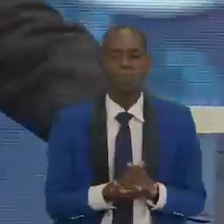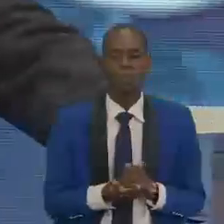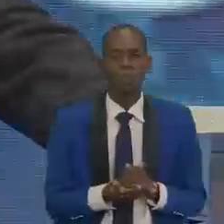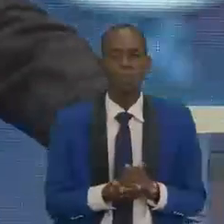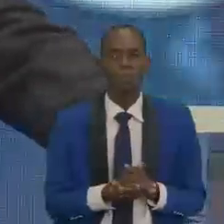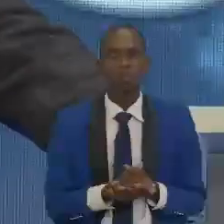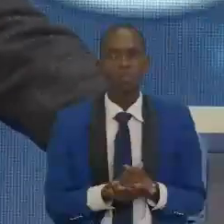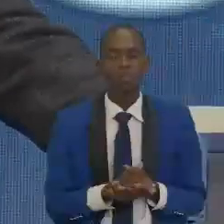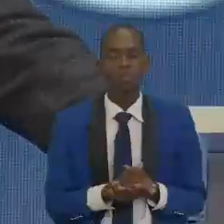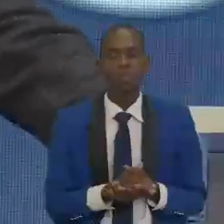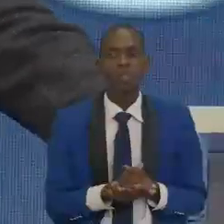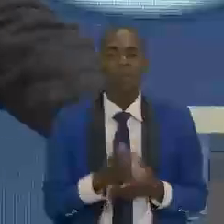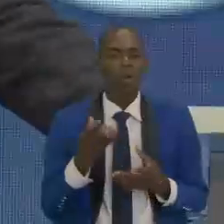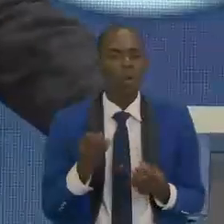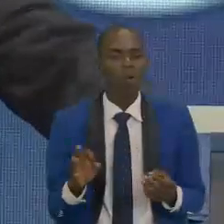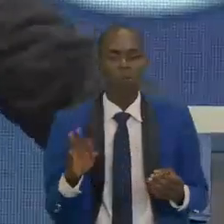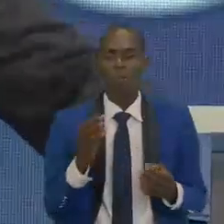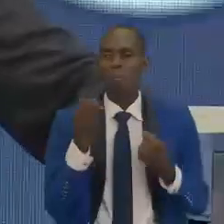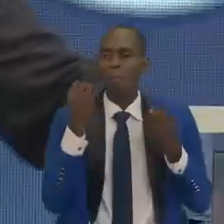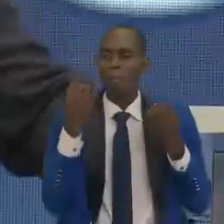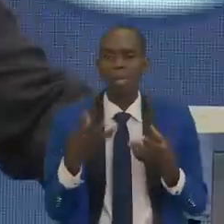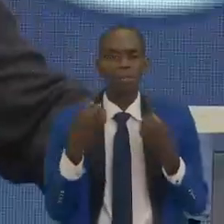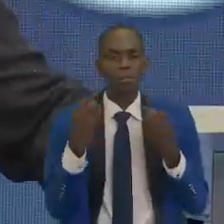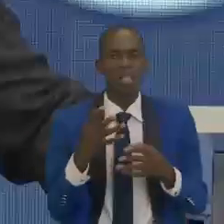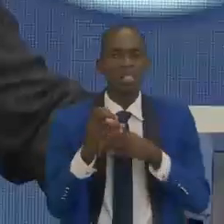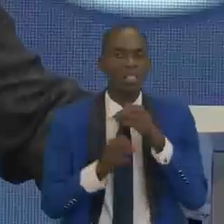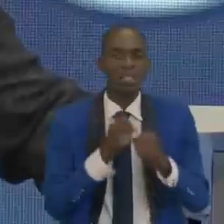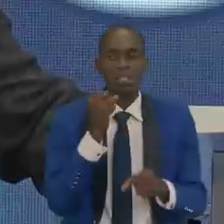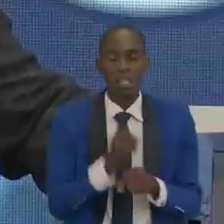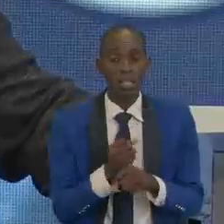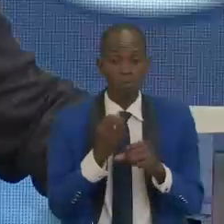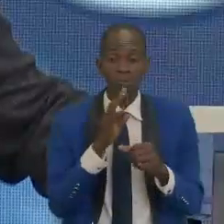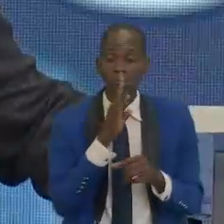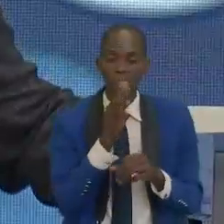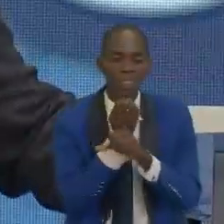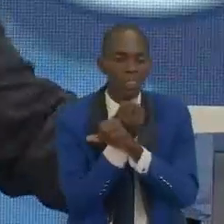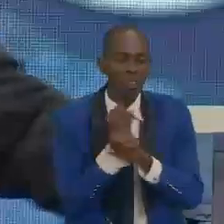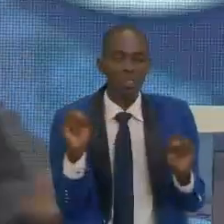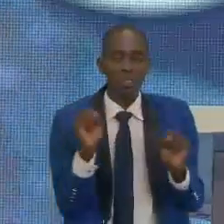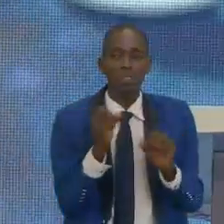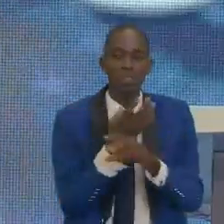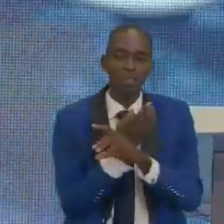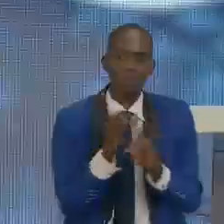of many, many years, being delivered and set free.